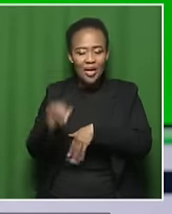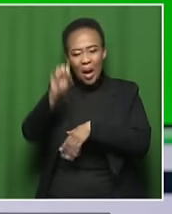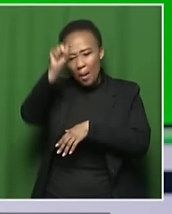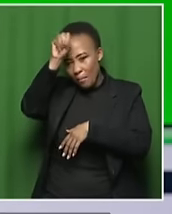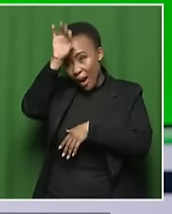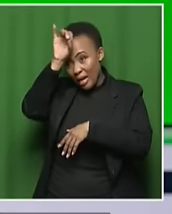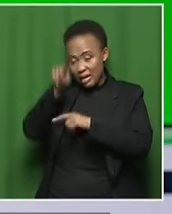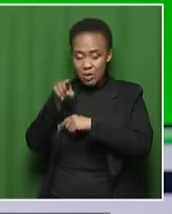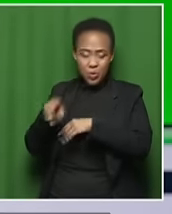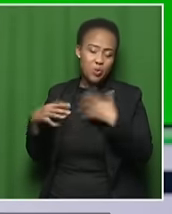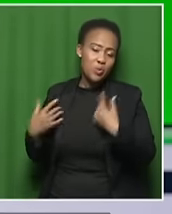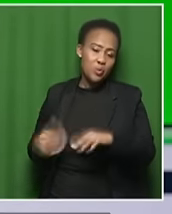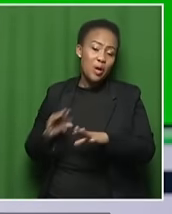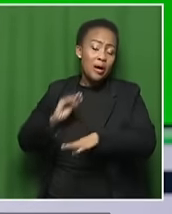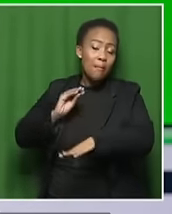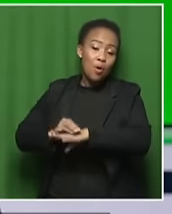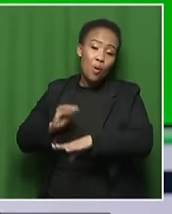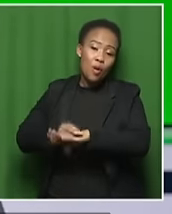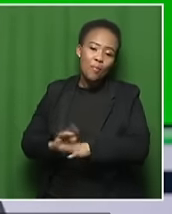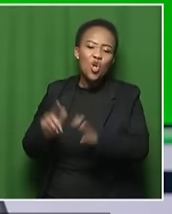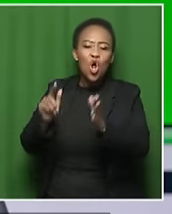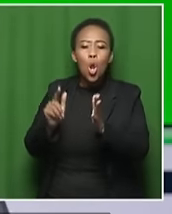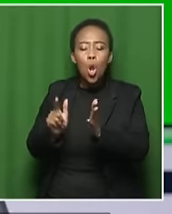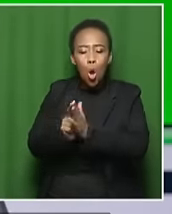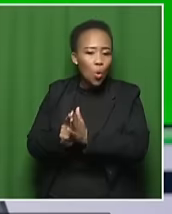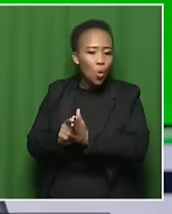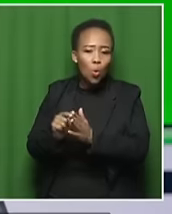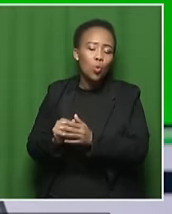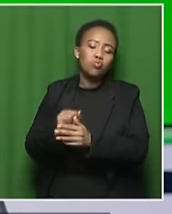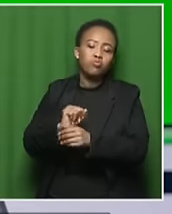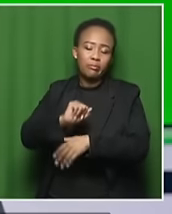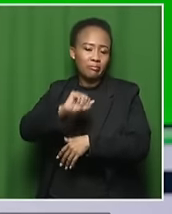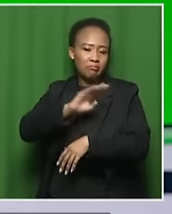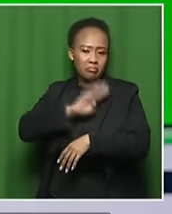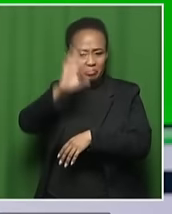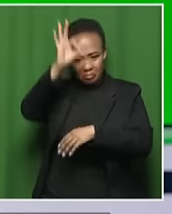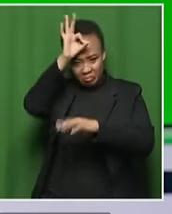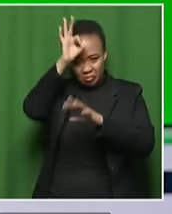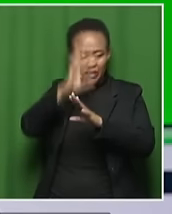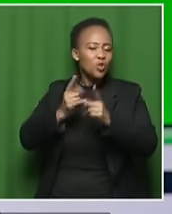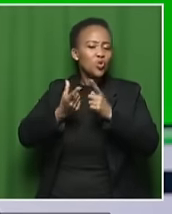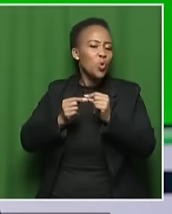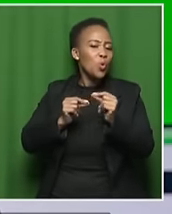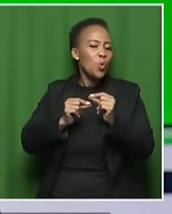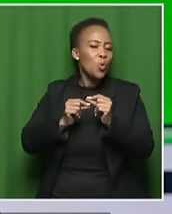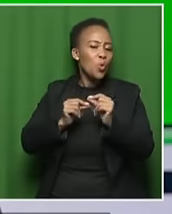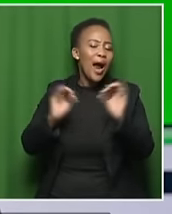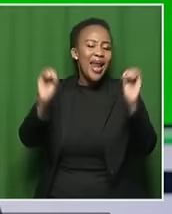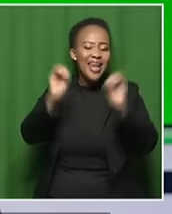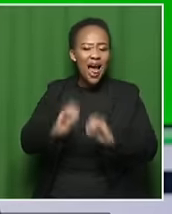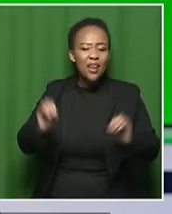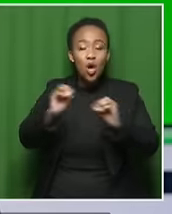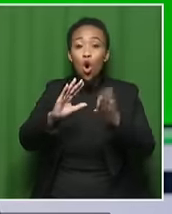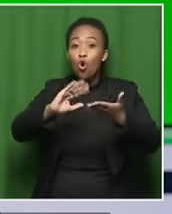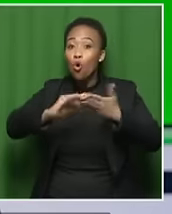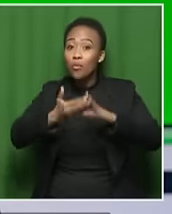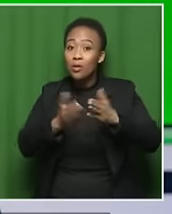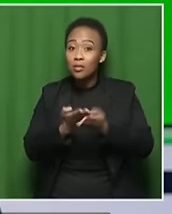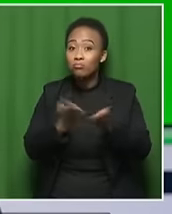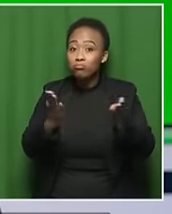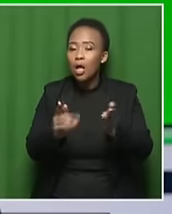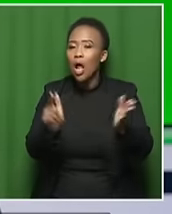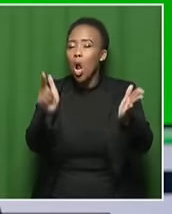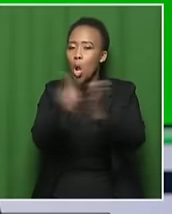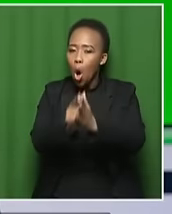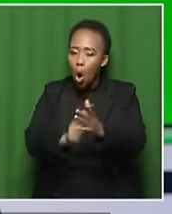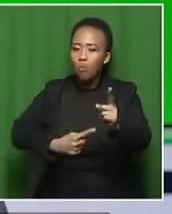to law enforcement that doesn't appear to have the answers. If you speak to communities who live around these areas of illegal mining,